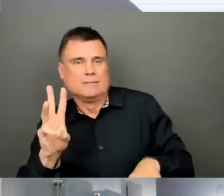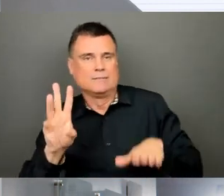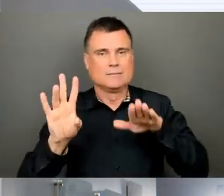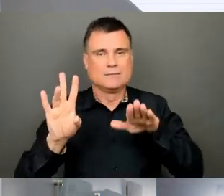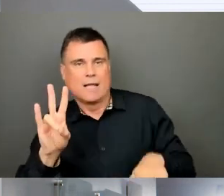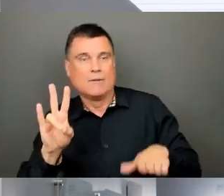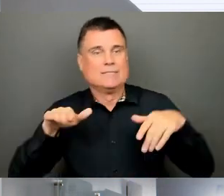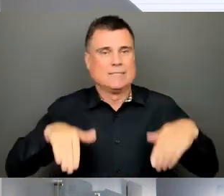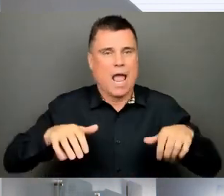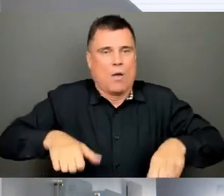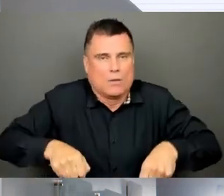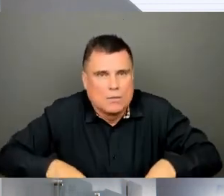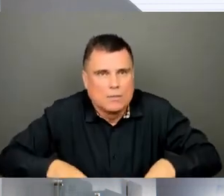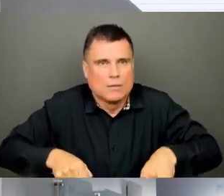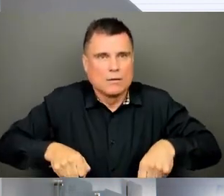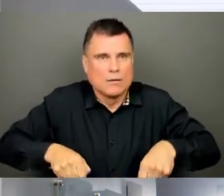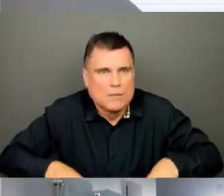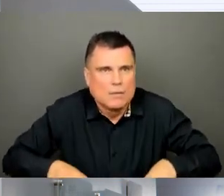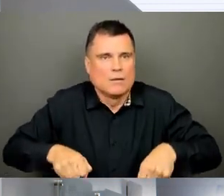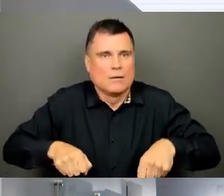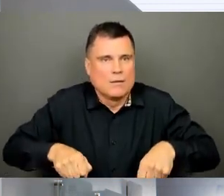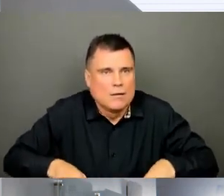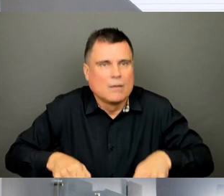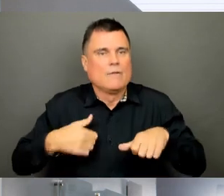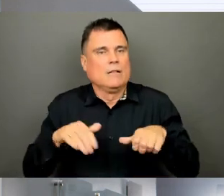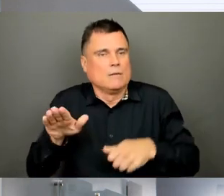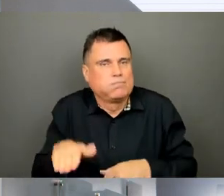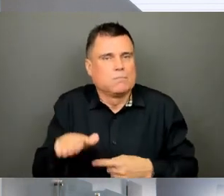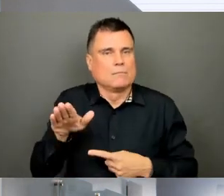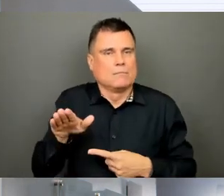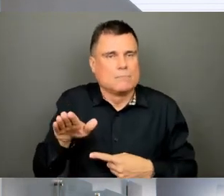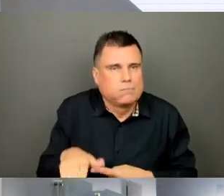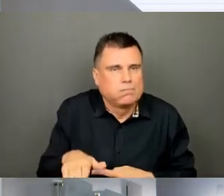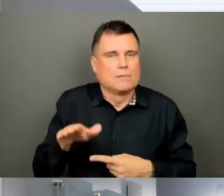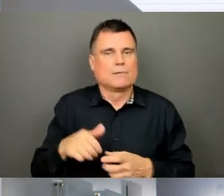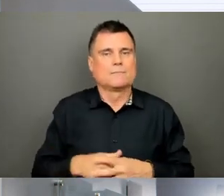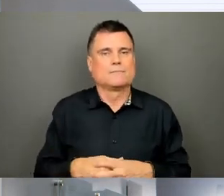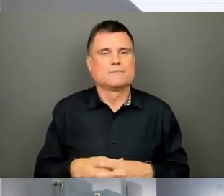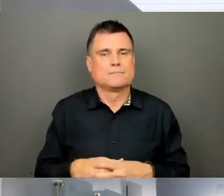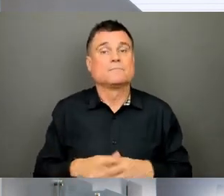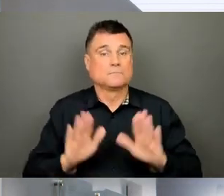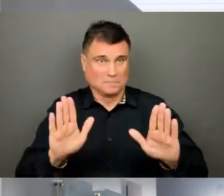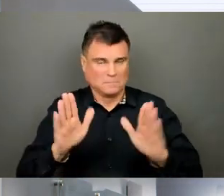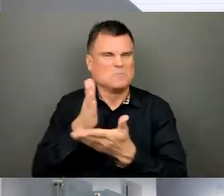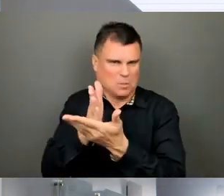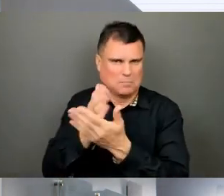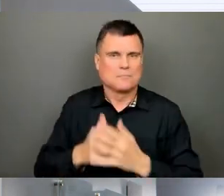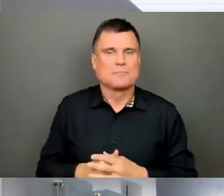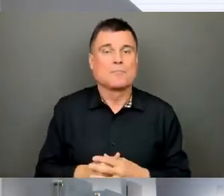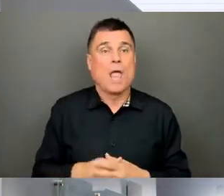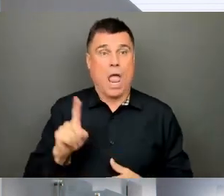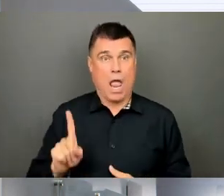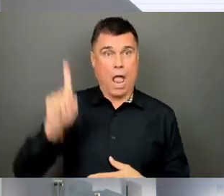7 with the down groove. 1, 2, 3, and 4, 5, 6, 7, 8.